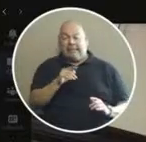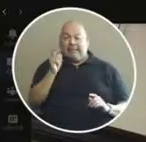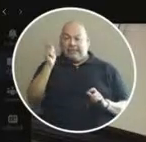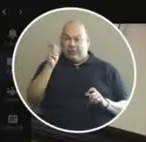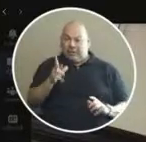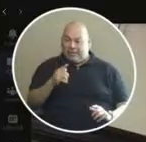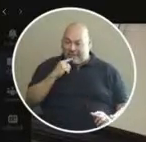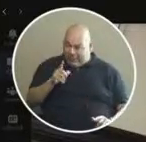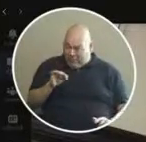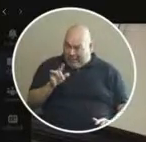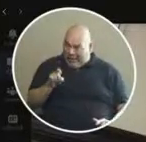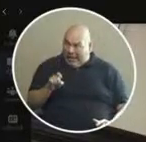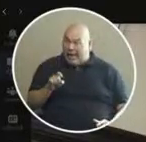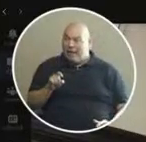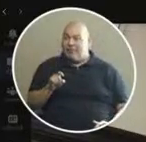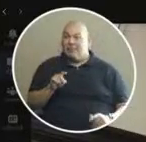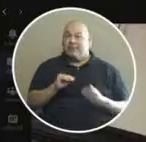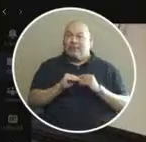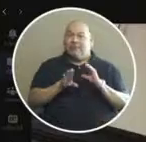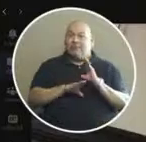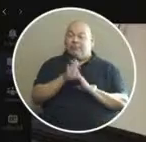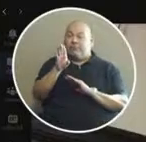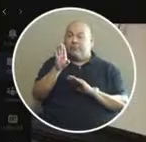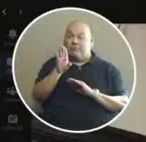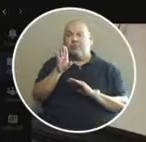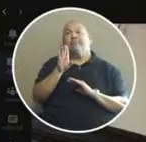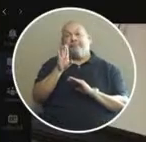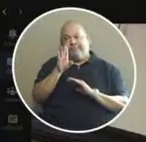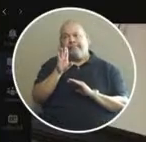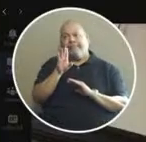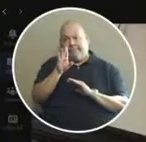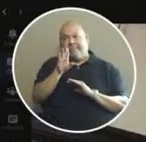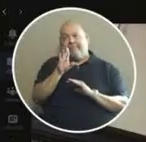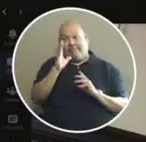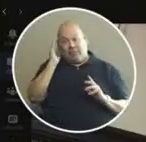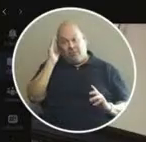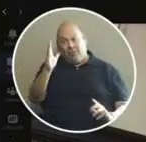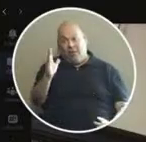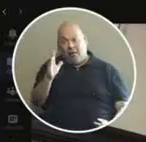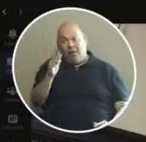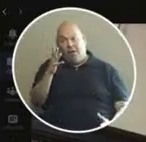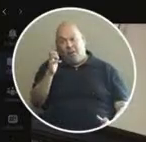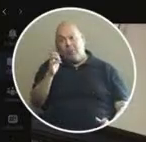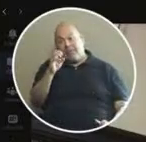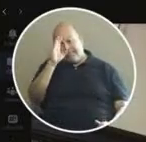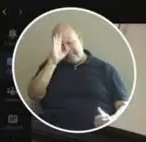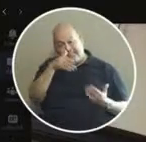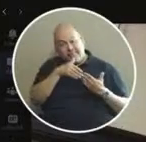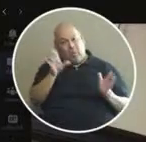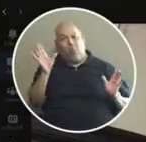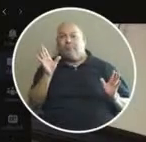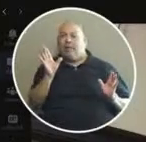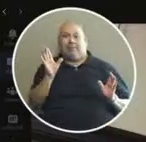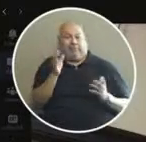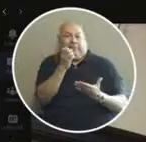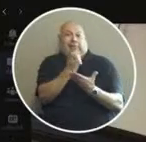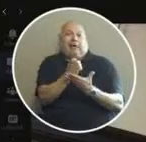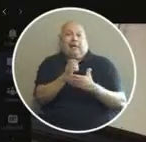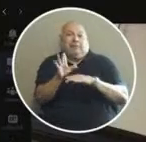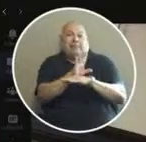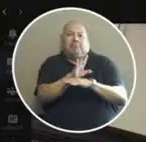said, if we have spikes, it will affect what we're doing for the future. And we want to open our economy as fast as we